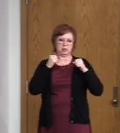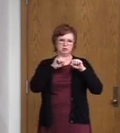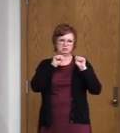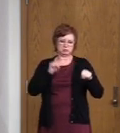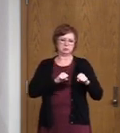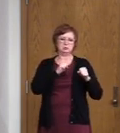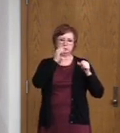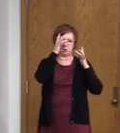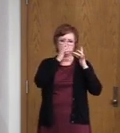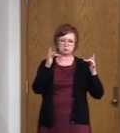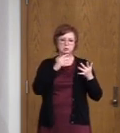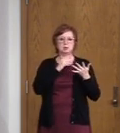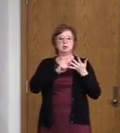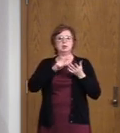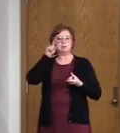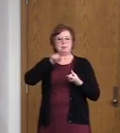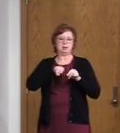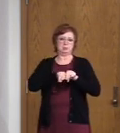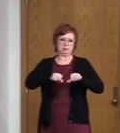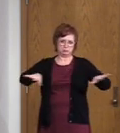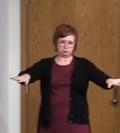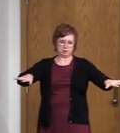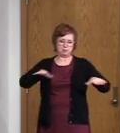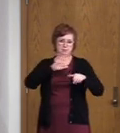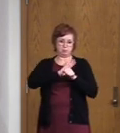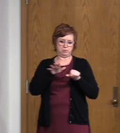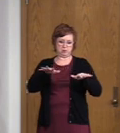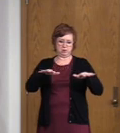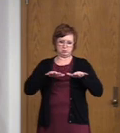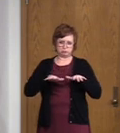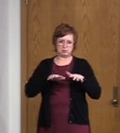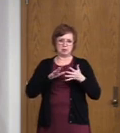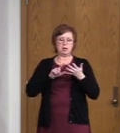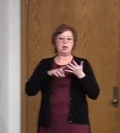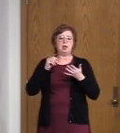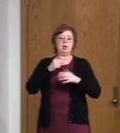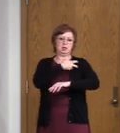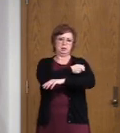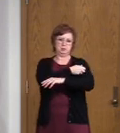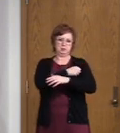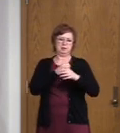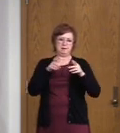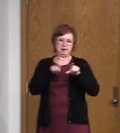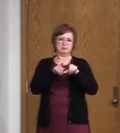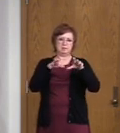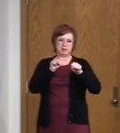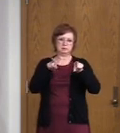COVID-19, and of course to vaccinate as many people as possible as quickly as possible.